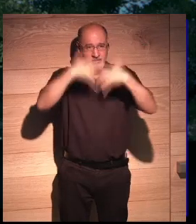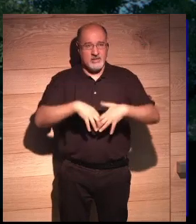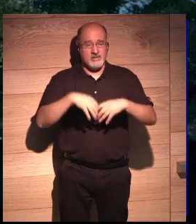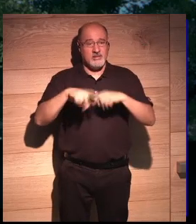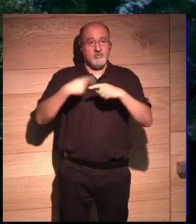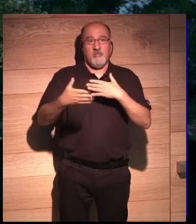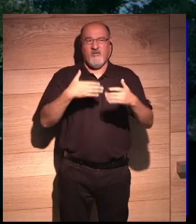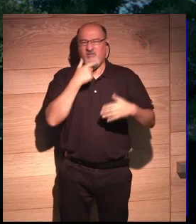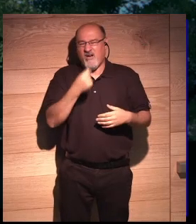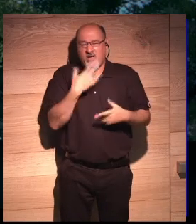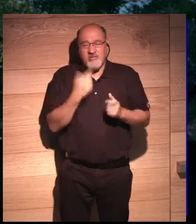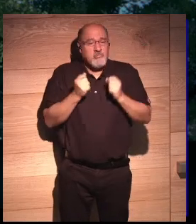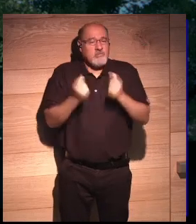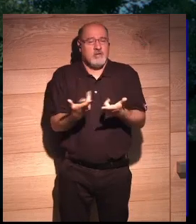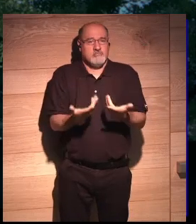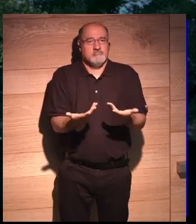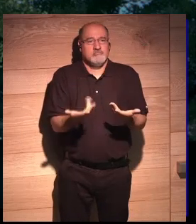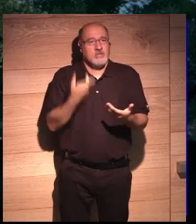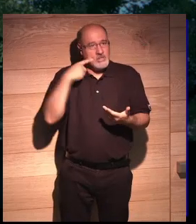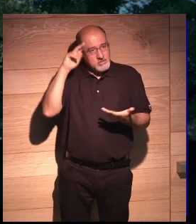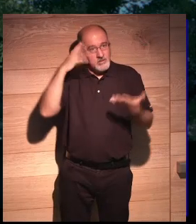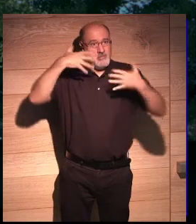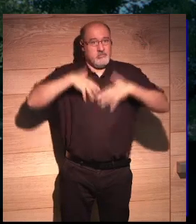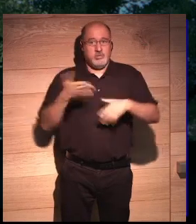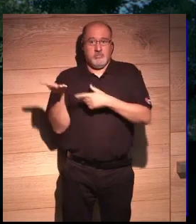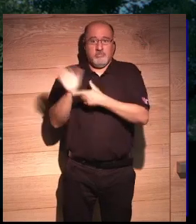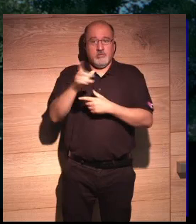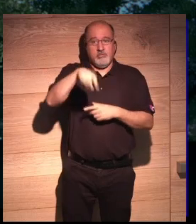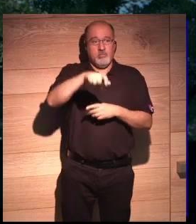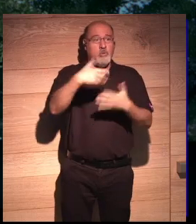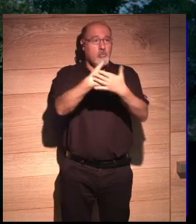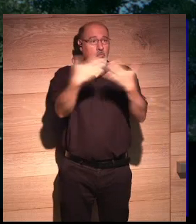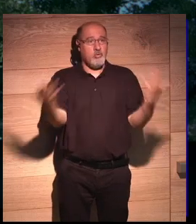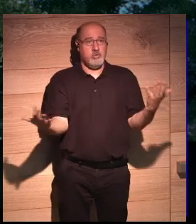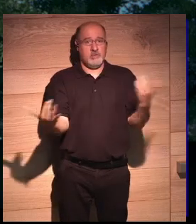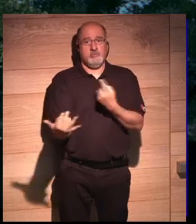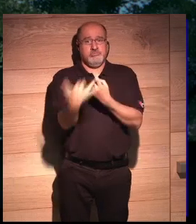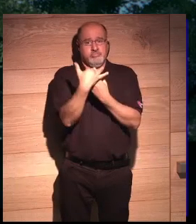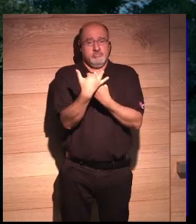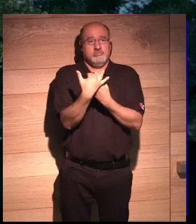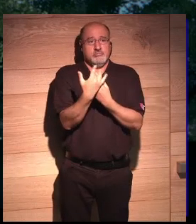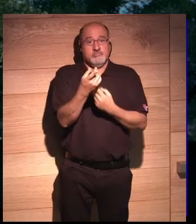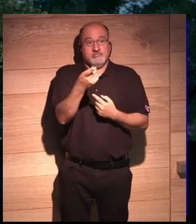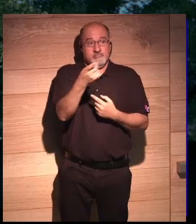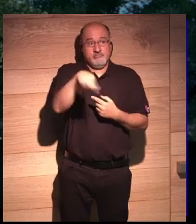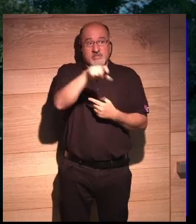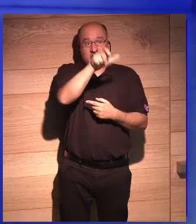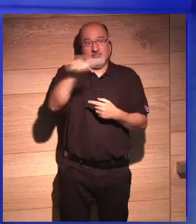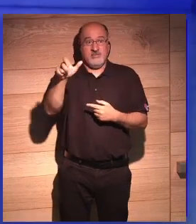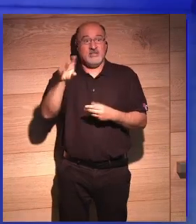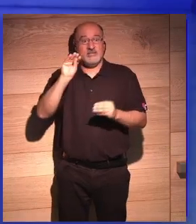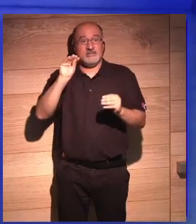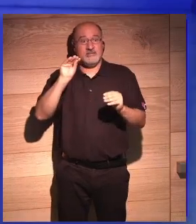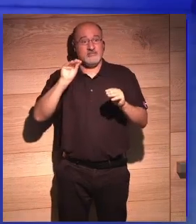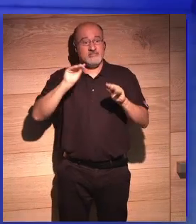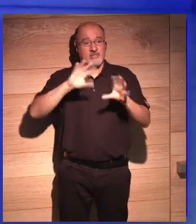an experience that we can present to an audience and allow them to run day in, day out. And what